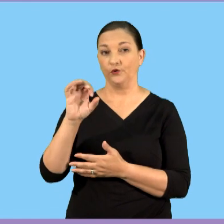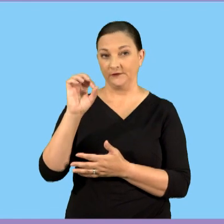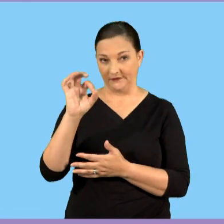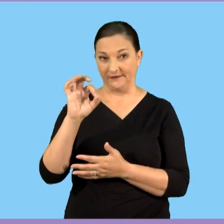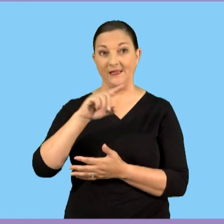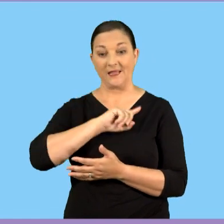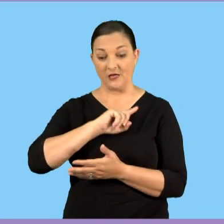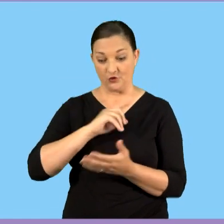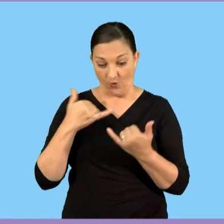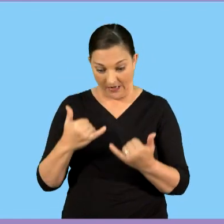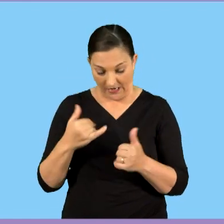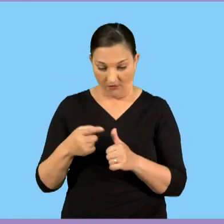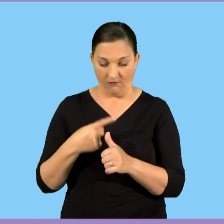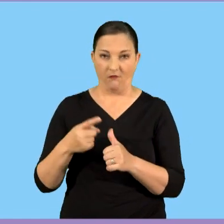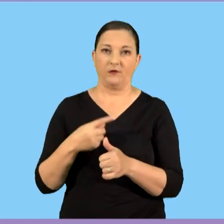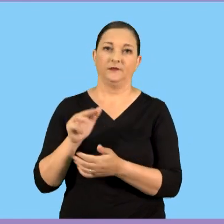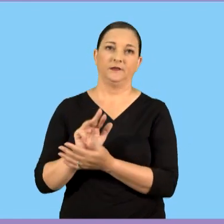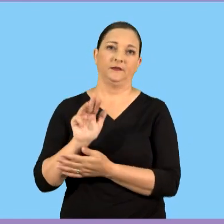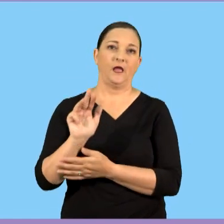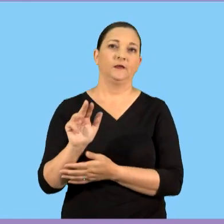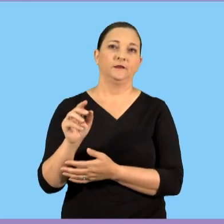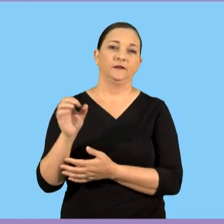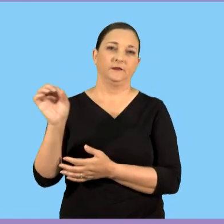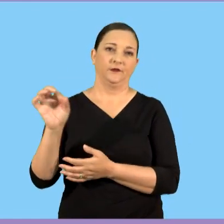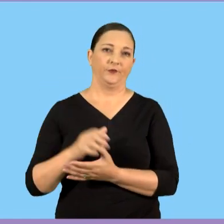24 degrees, and then it is now at